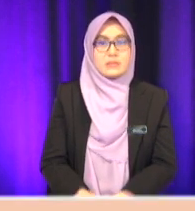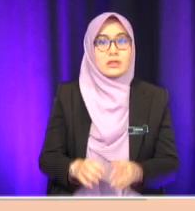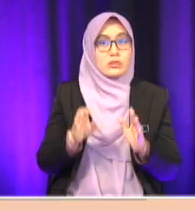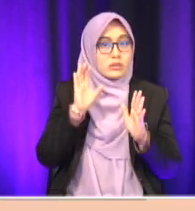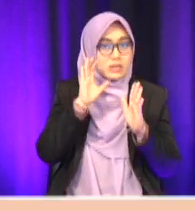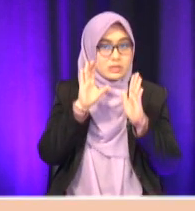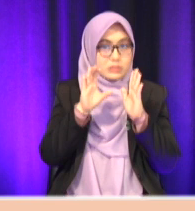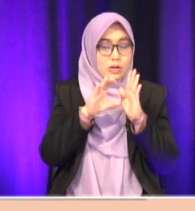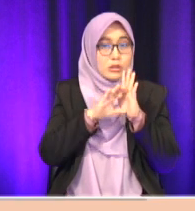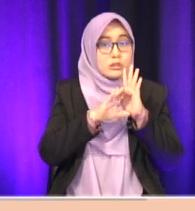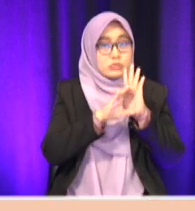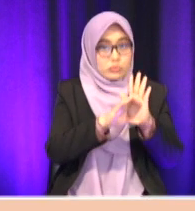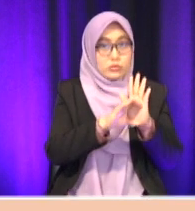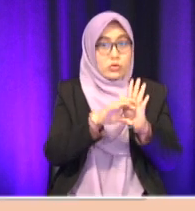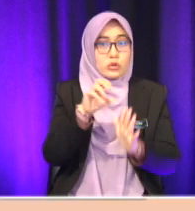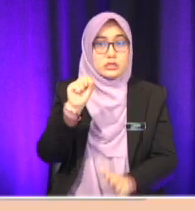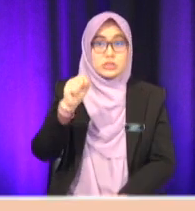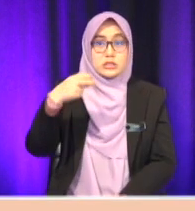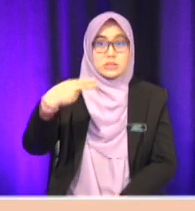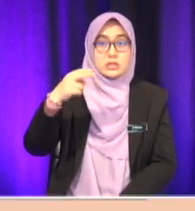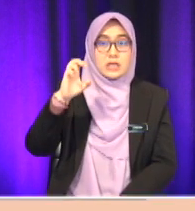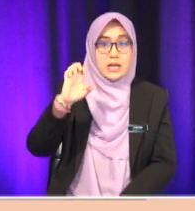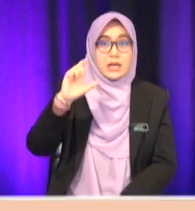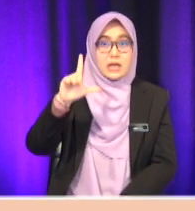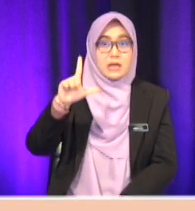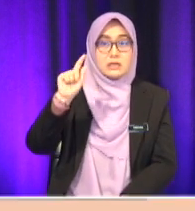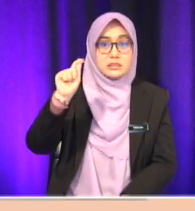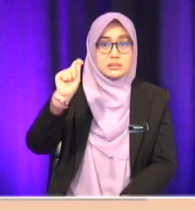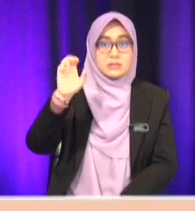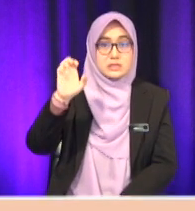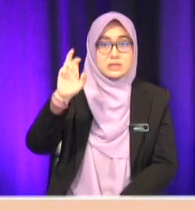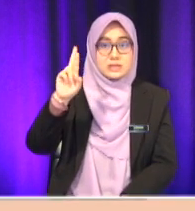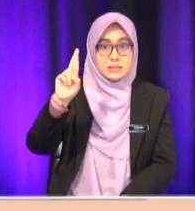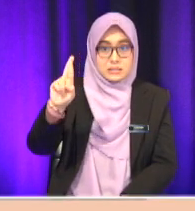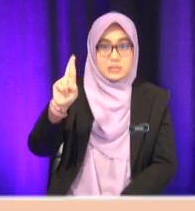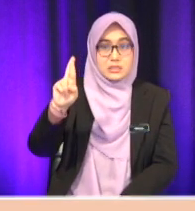37, shelter. So you write down here, shelter.